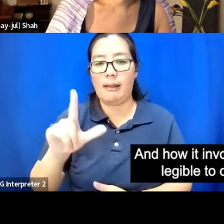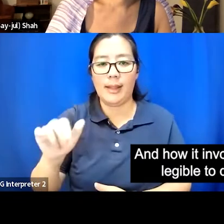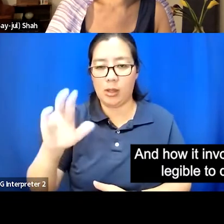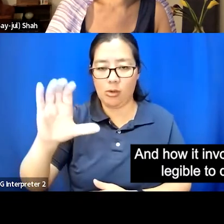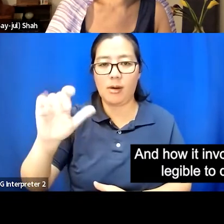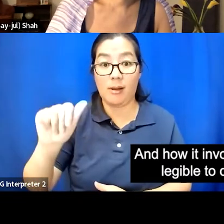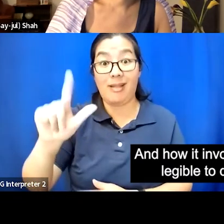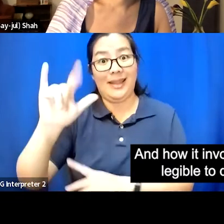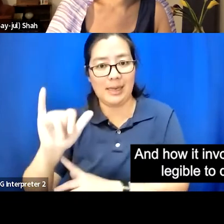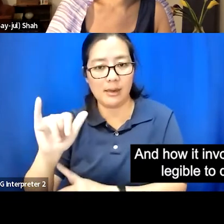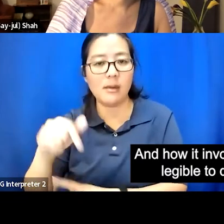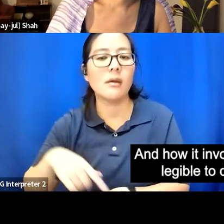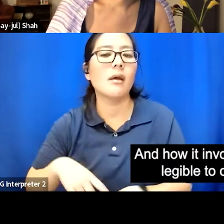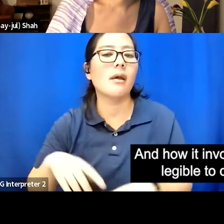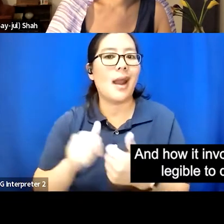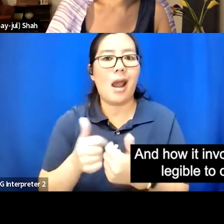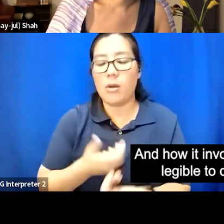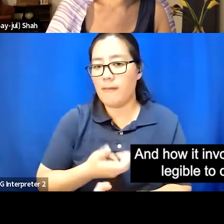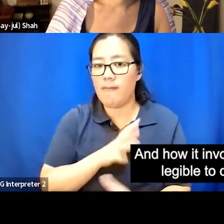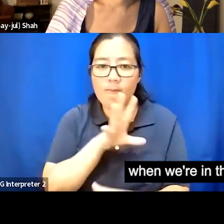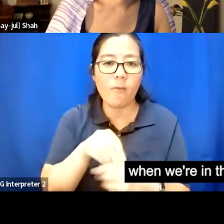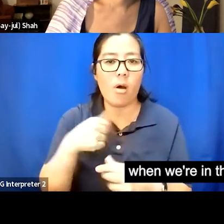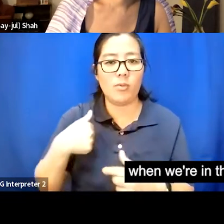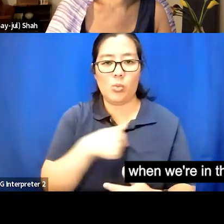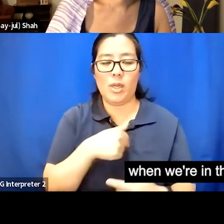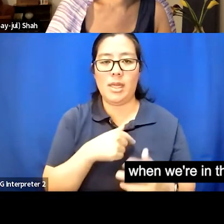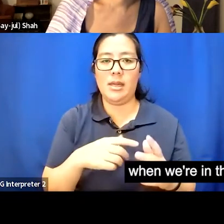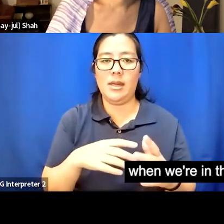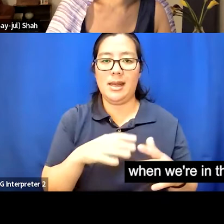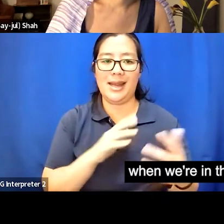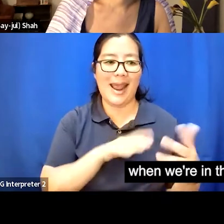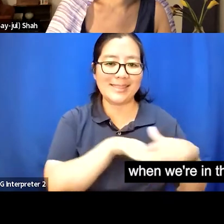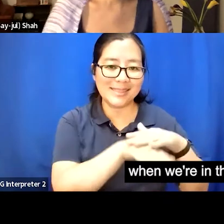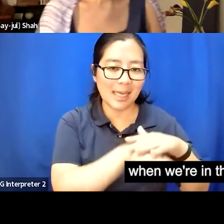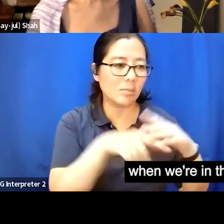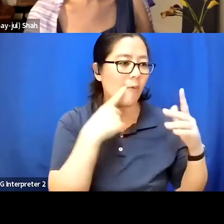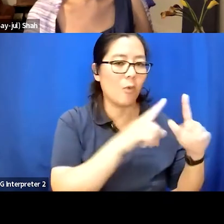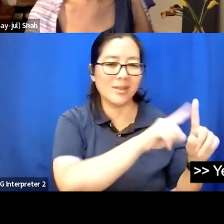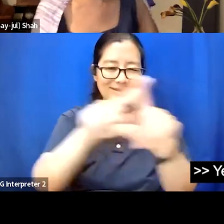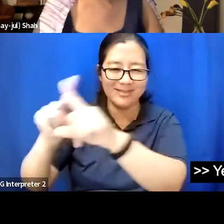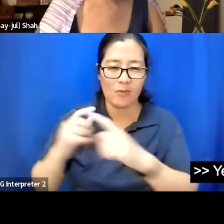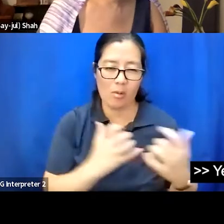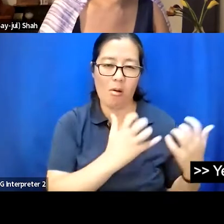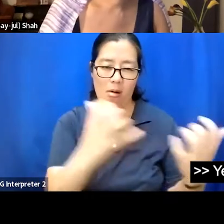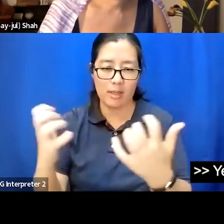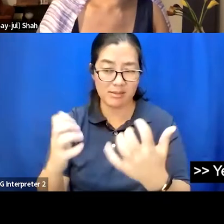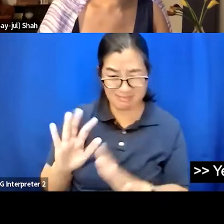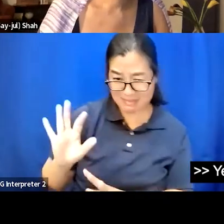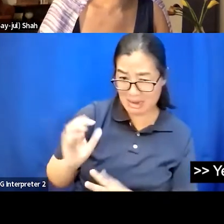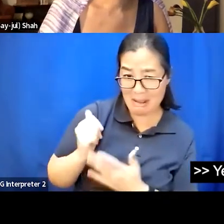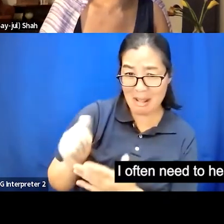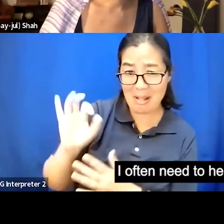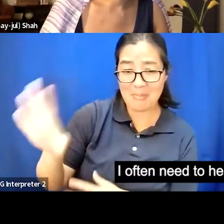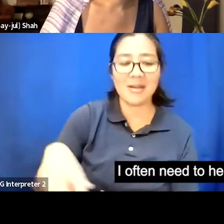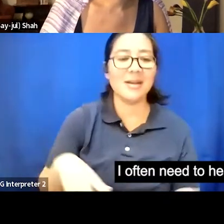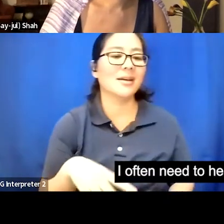it involves making ourselves legible to different audiences when we're in that lyric mode. Does that help? Yes, thank you. I often